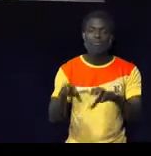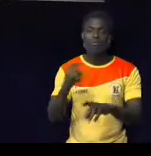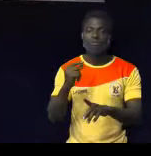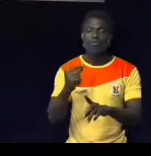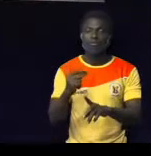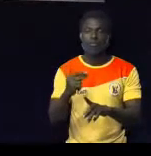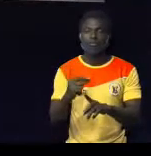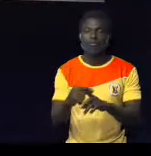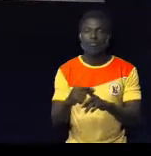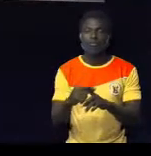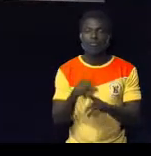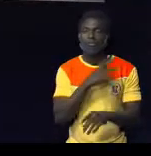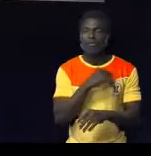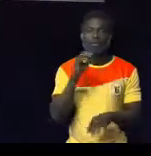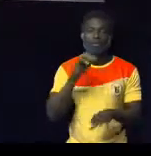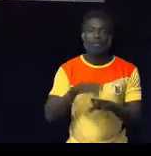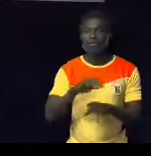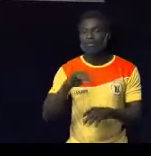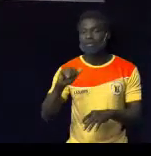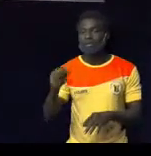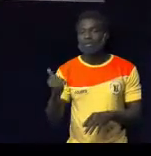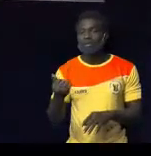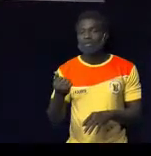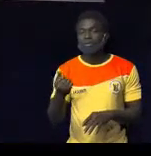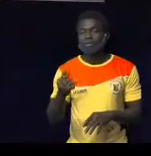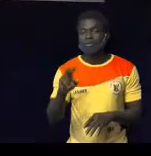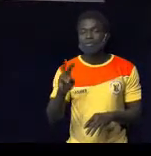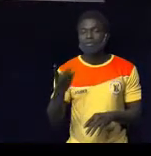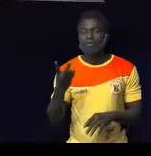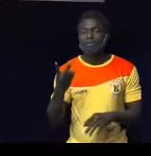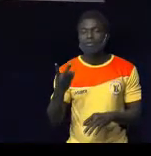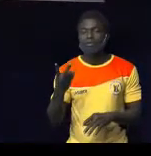verb it qualifies. And